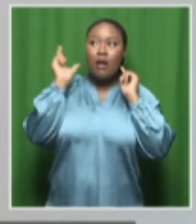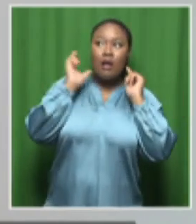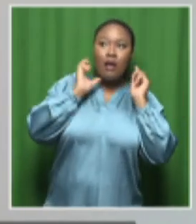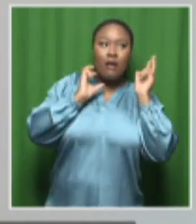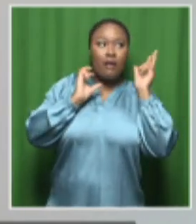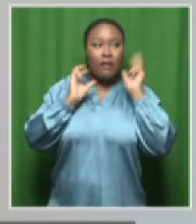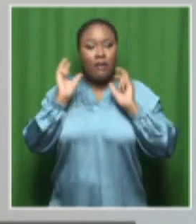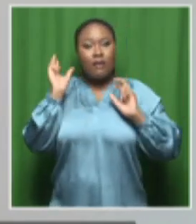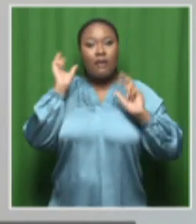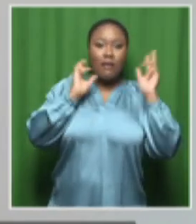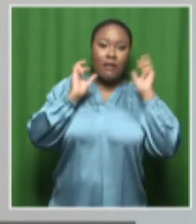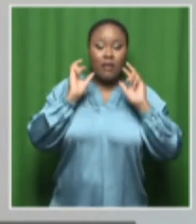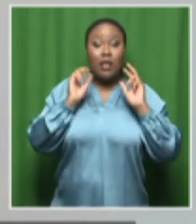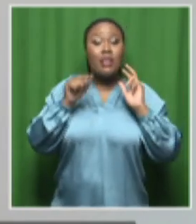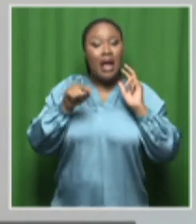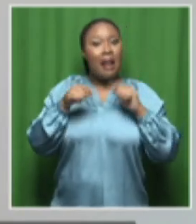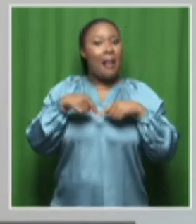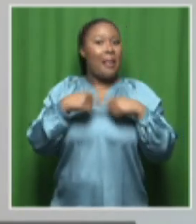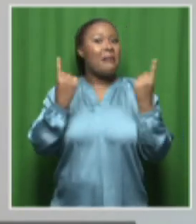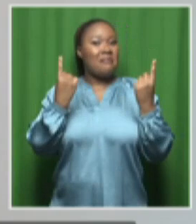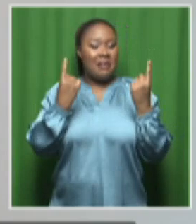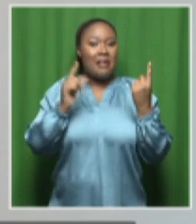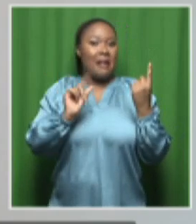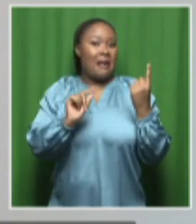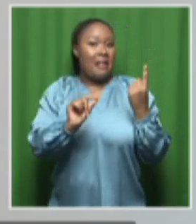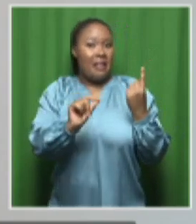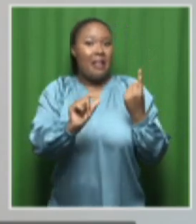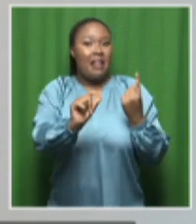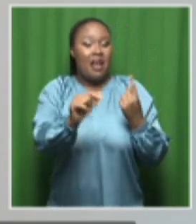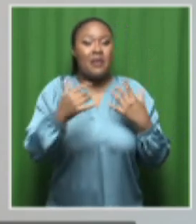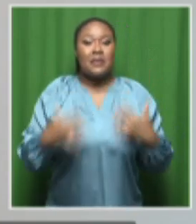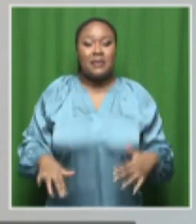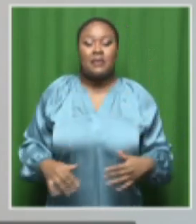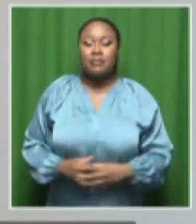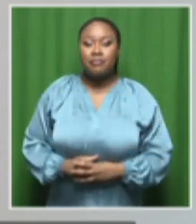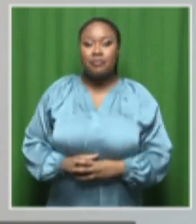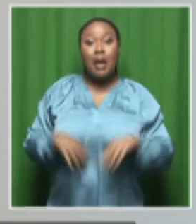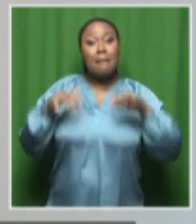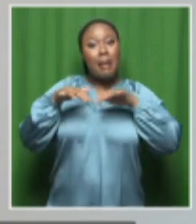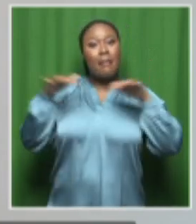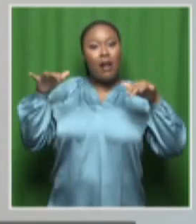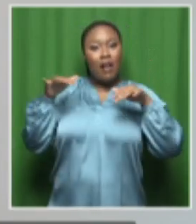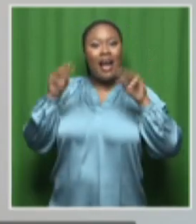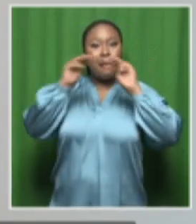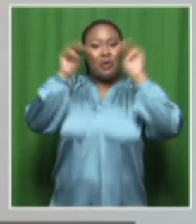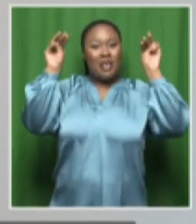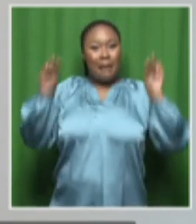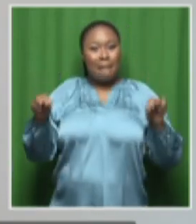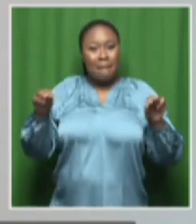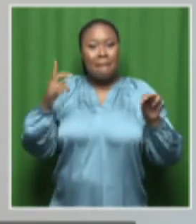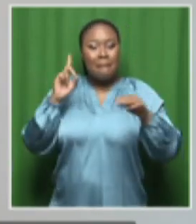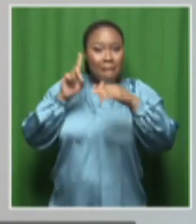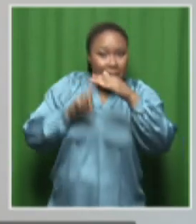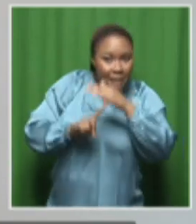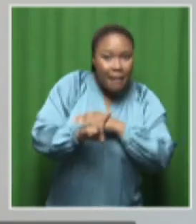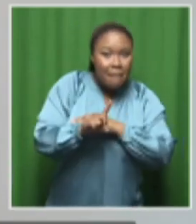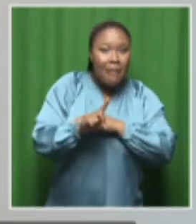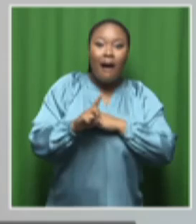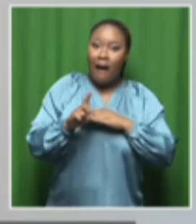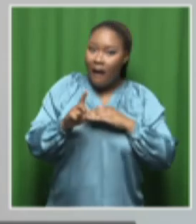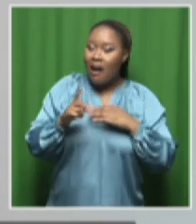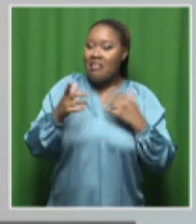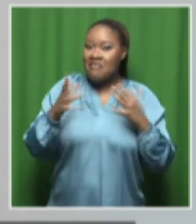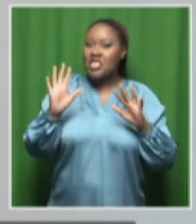well. So that is unique. I think a lot of people that's been coming through the exhibit is talked about